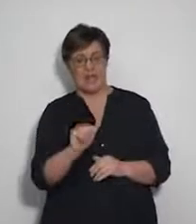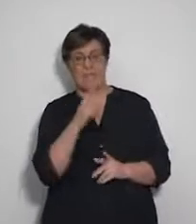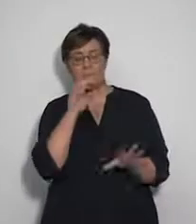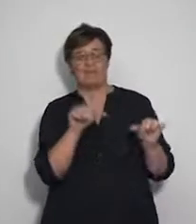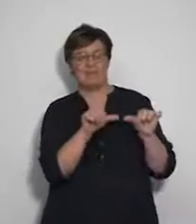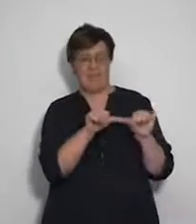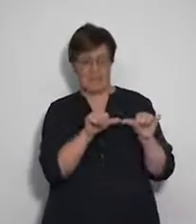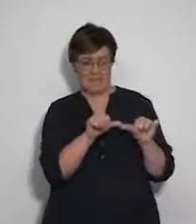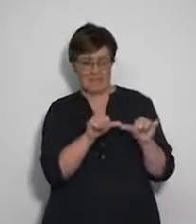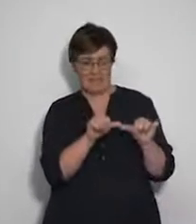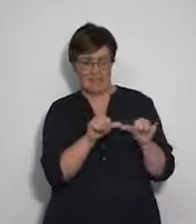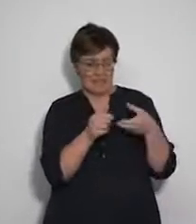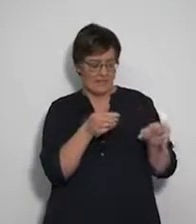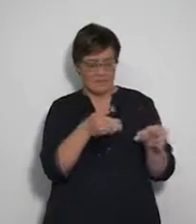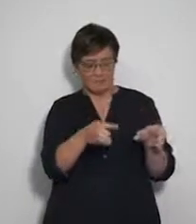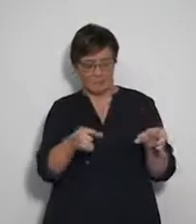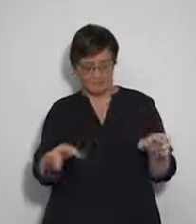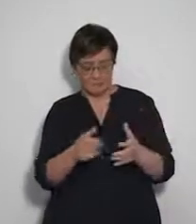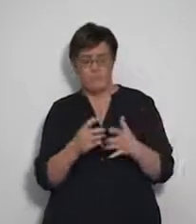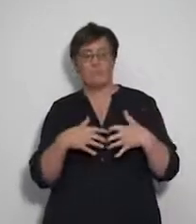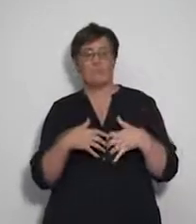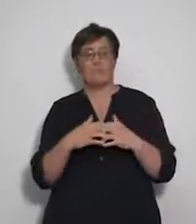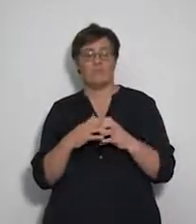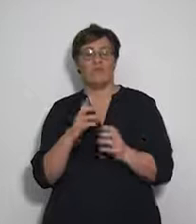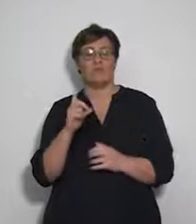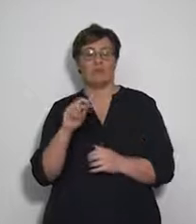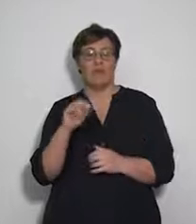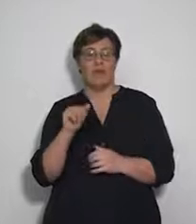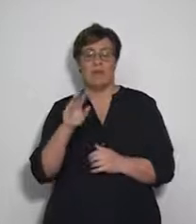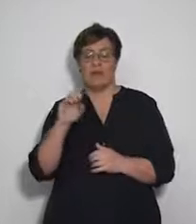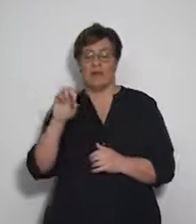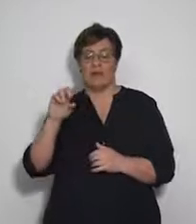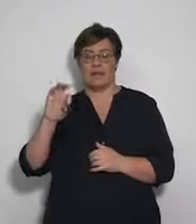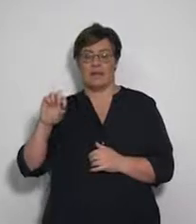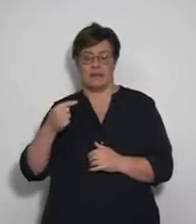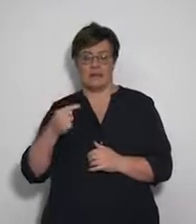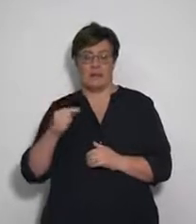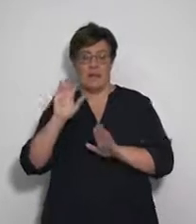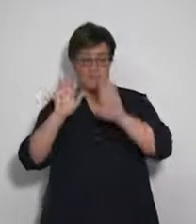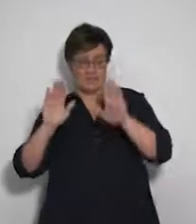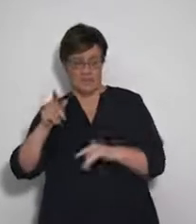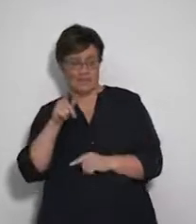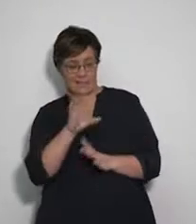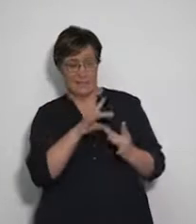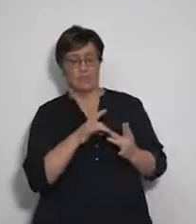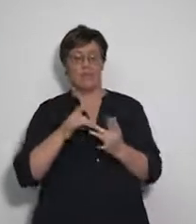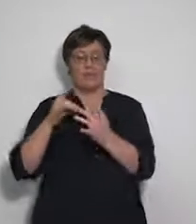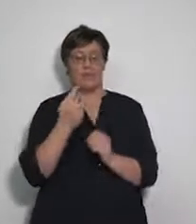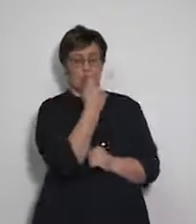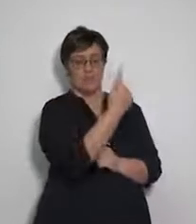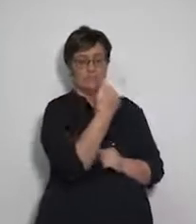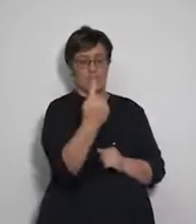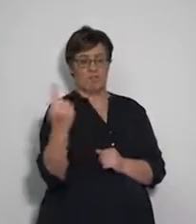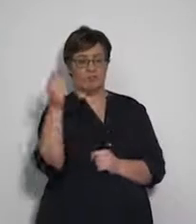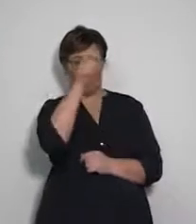their sizes. And so that separation creates what we call a DNA banding pattern. And that banding pattern will be unique to